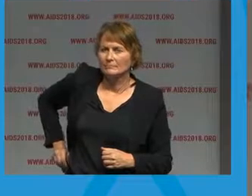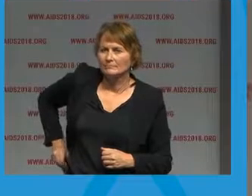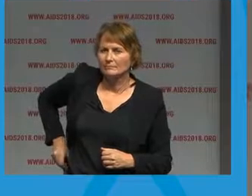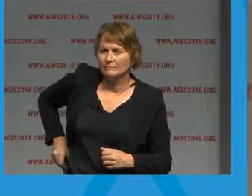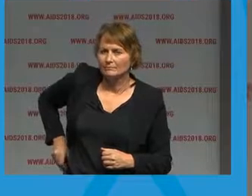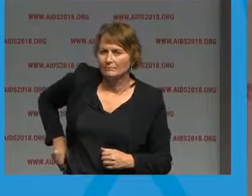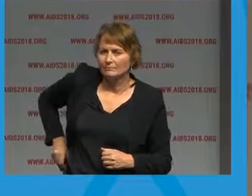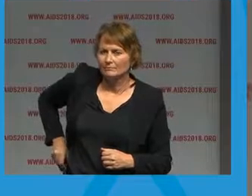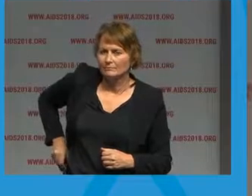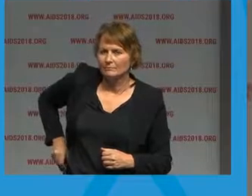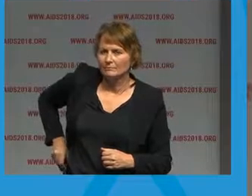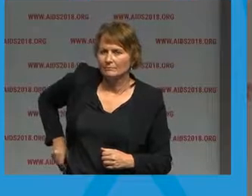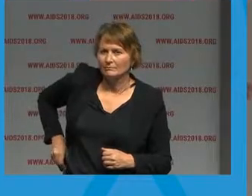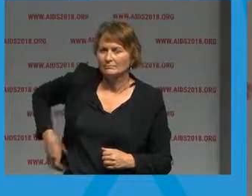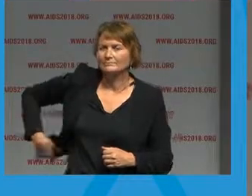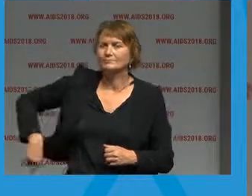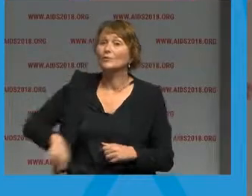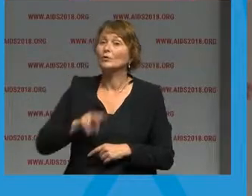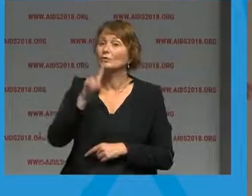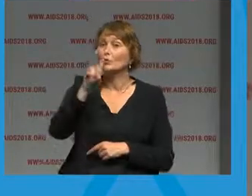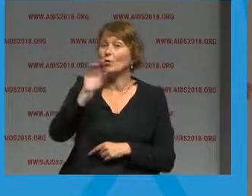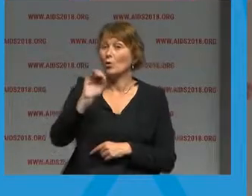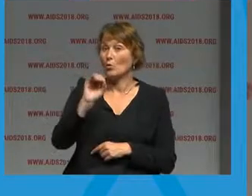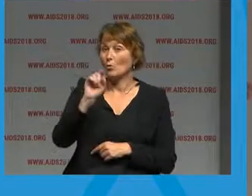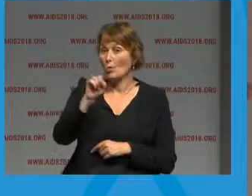10.4 million new people had TB.